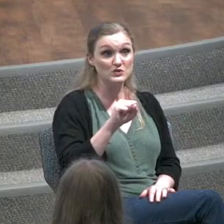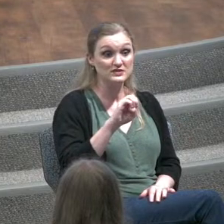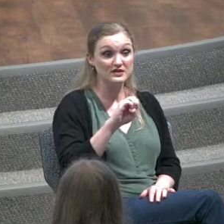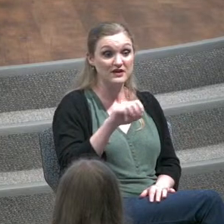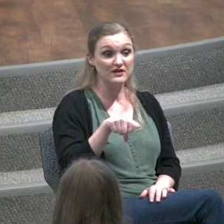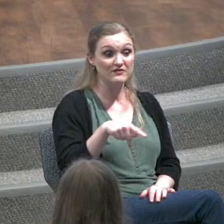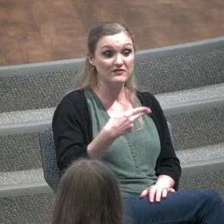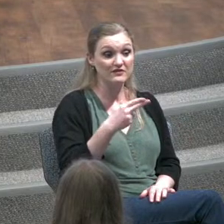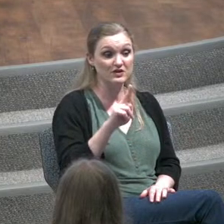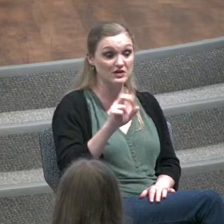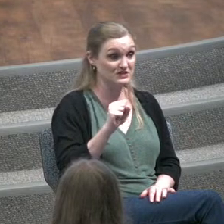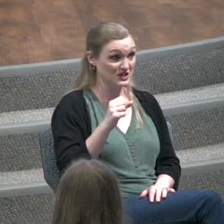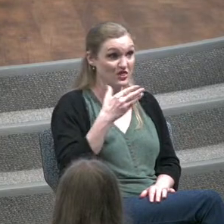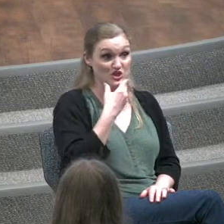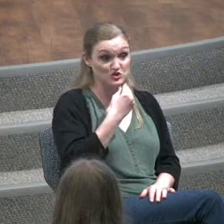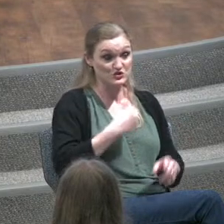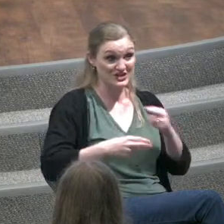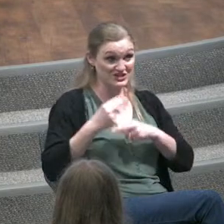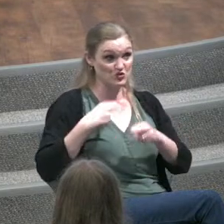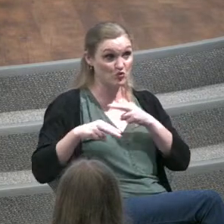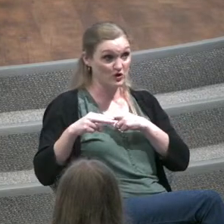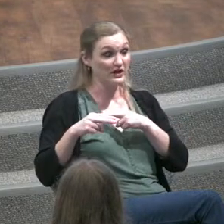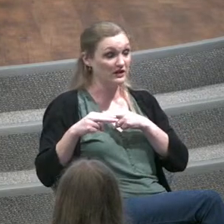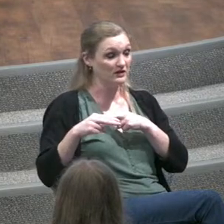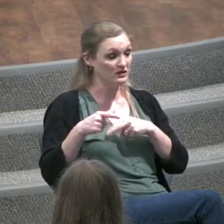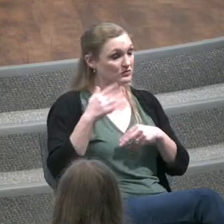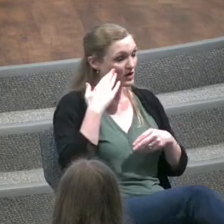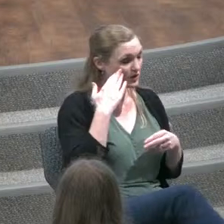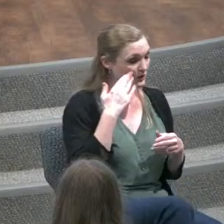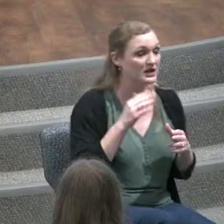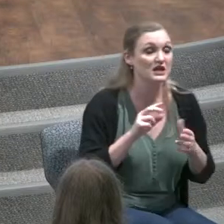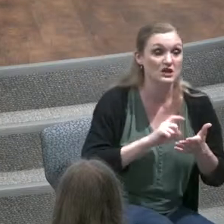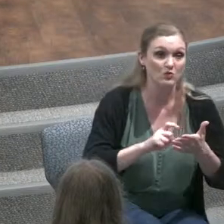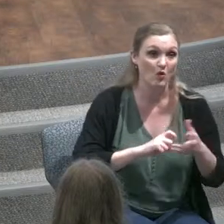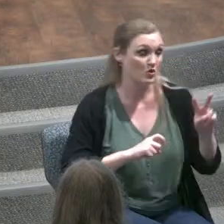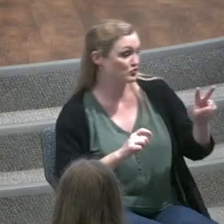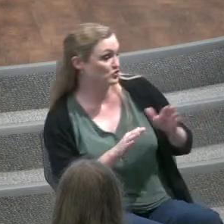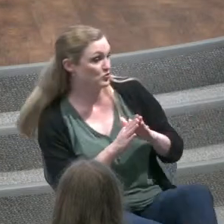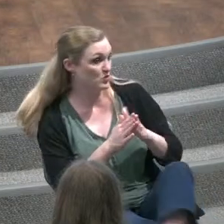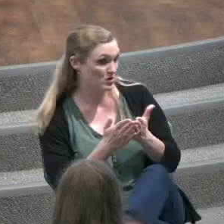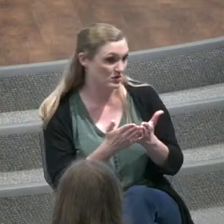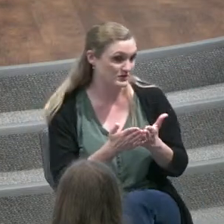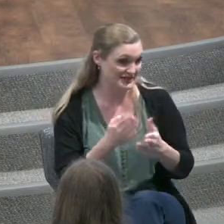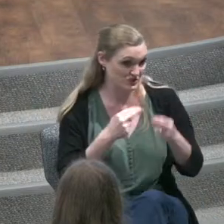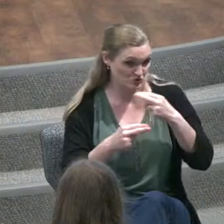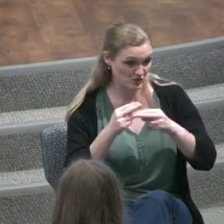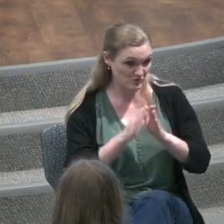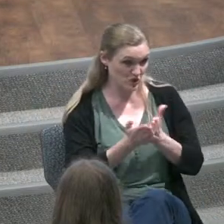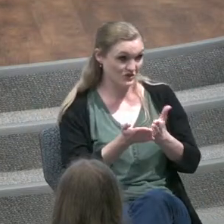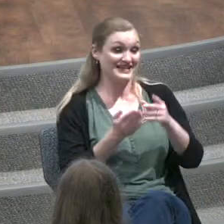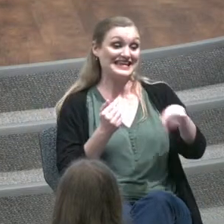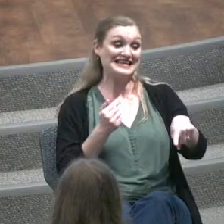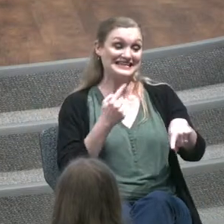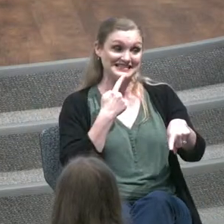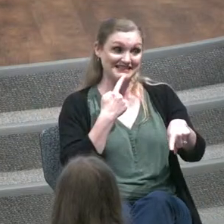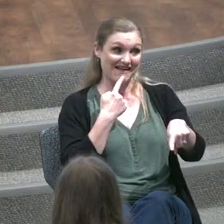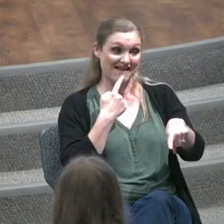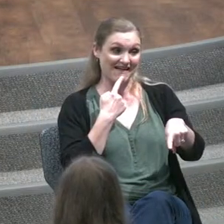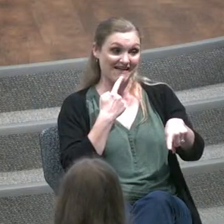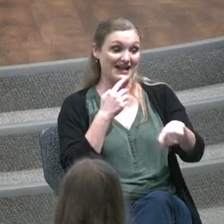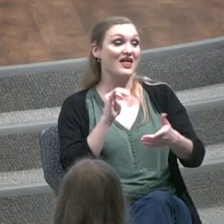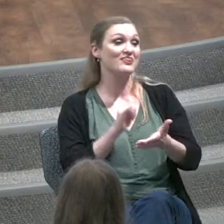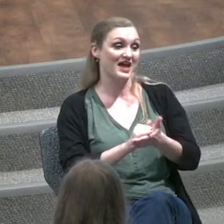Josephus, Jewish historian, wrote 2 great works, The History of the Jews and the War of the Jews. Josephus